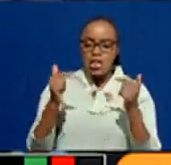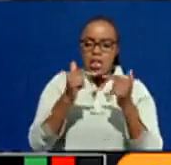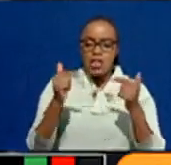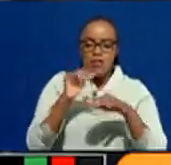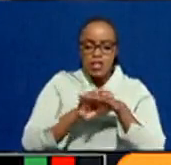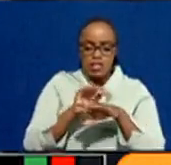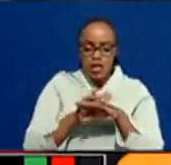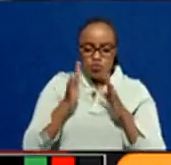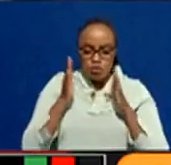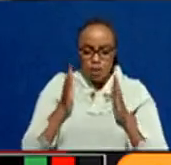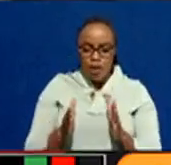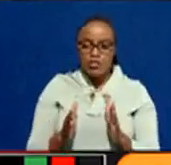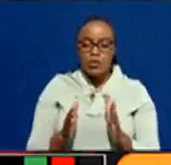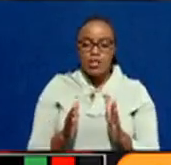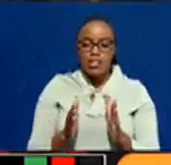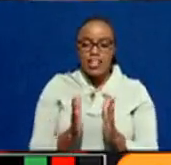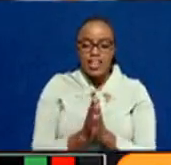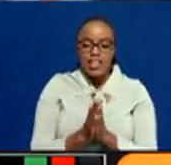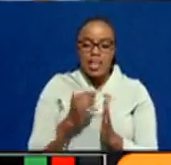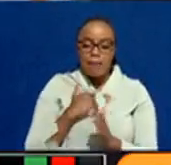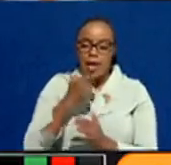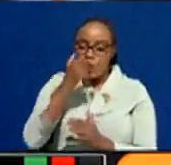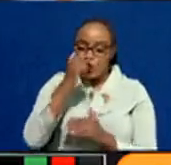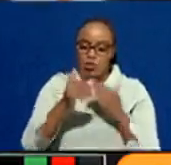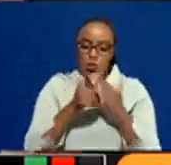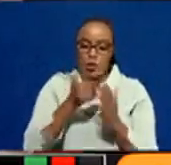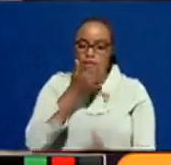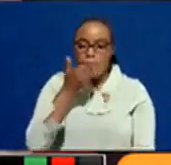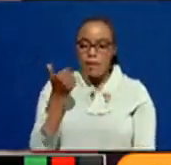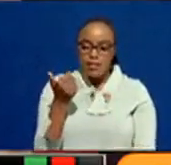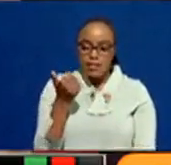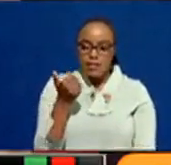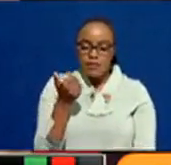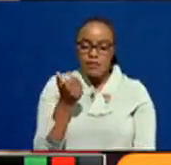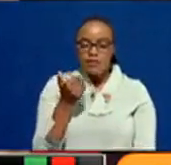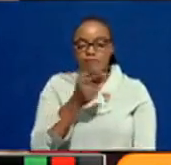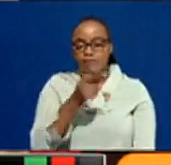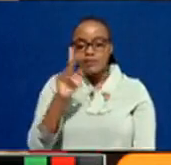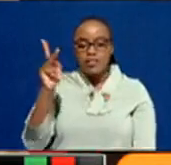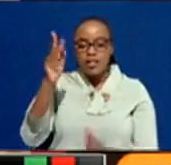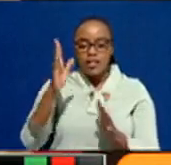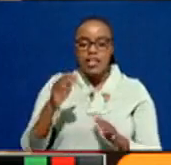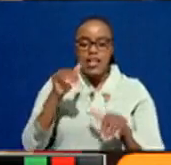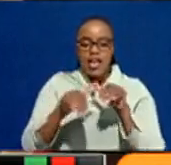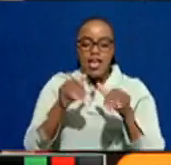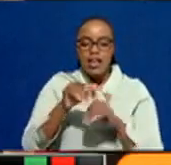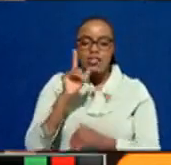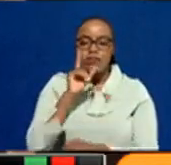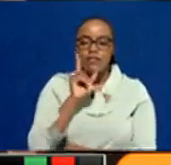mtoto mzuri na nakutakia kila laheri. Ndugu zangu wa Kenya, uchaguzi